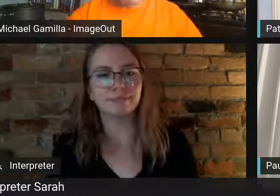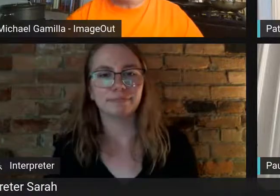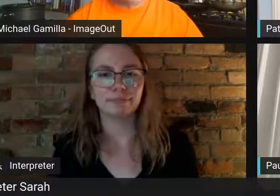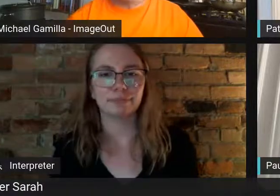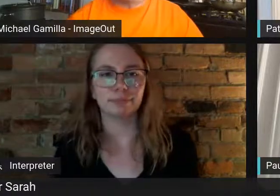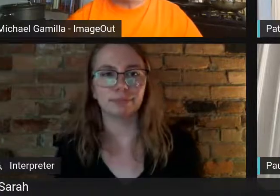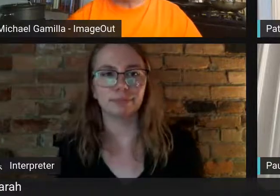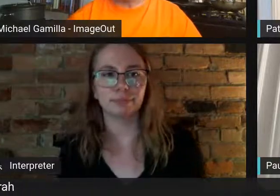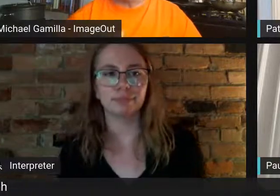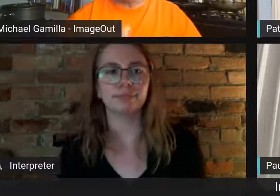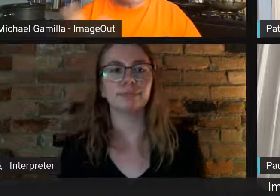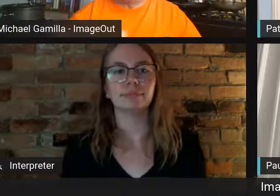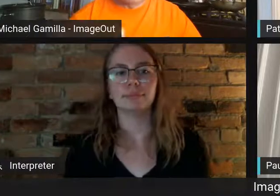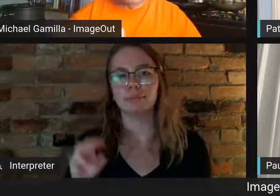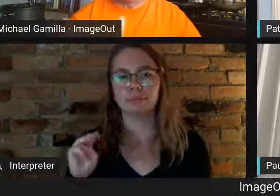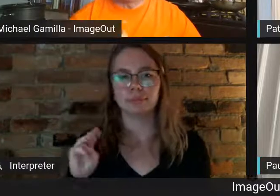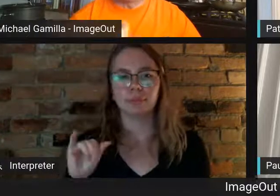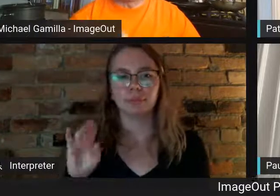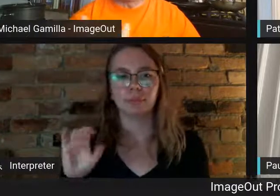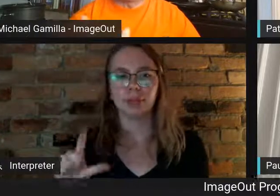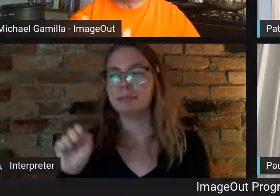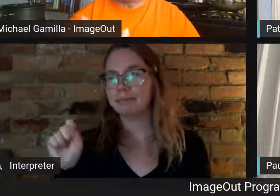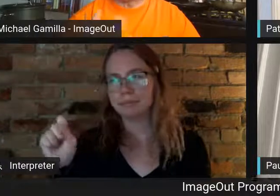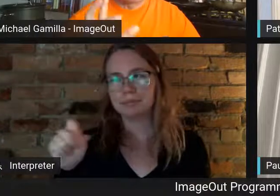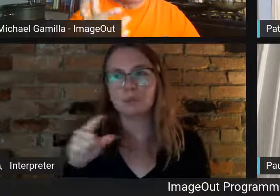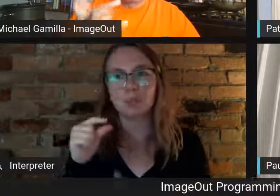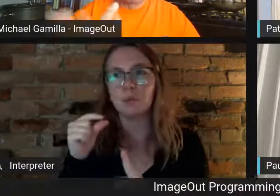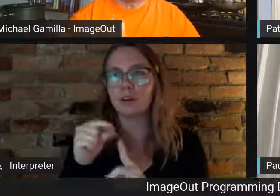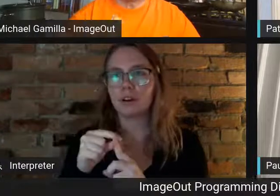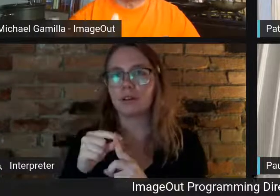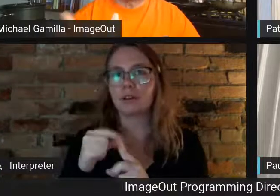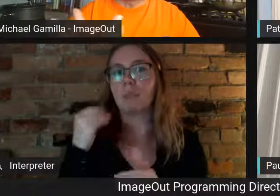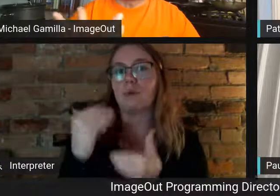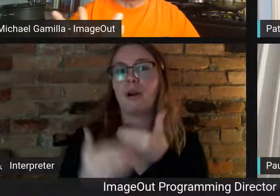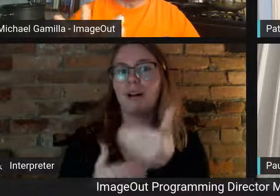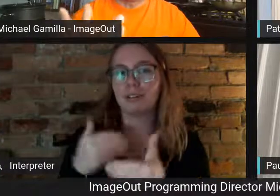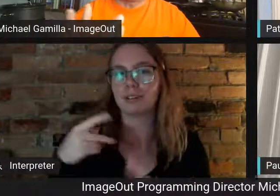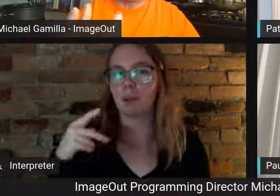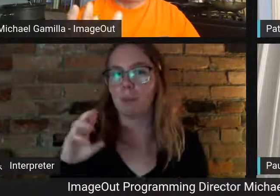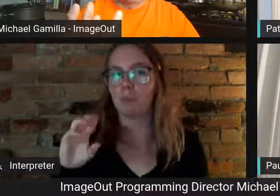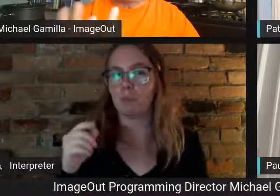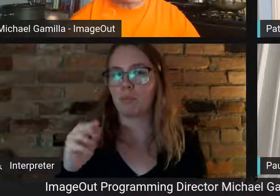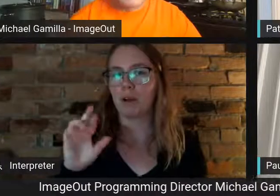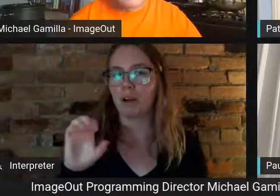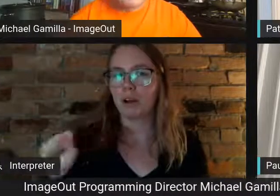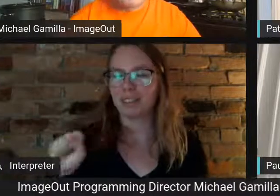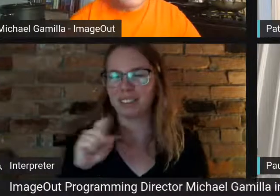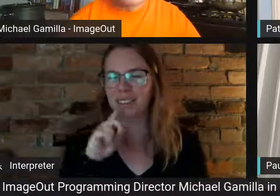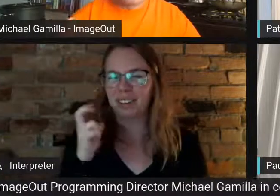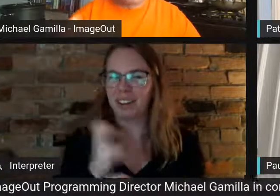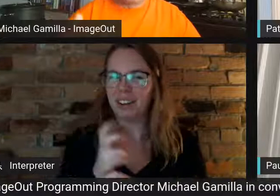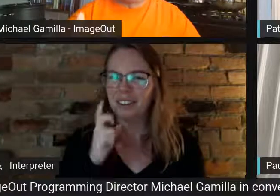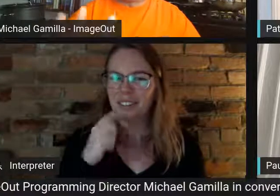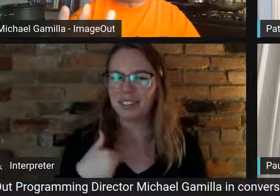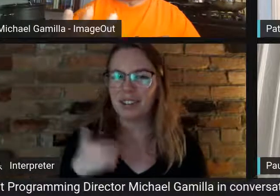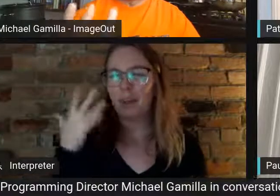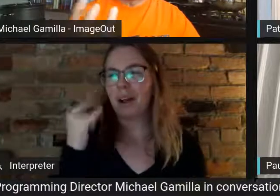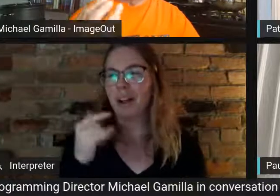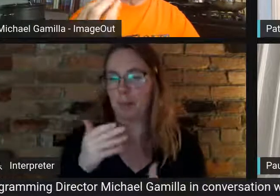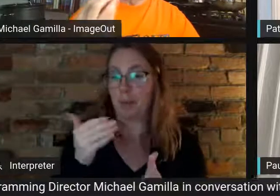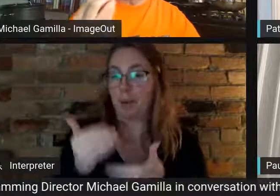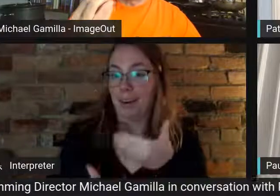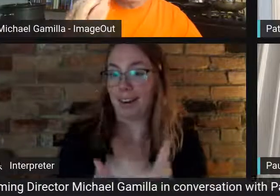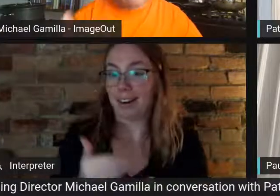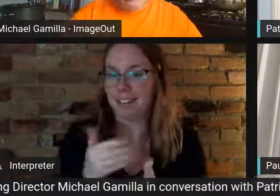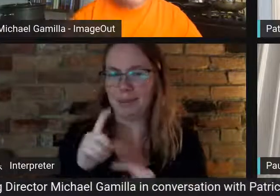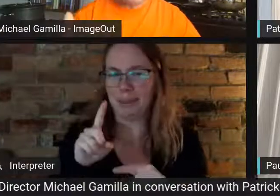the word progress is such a complicated term for me, because progress isn't something you achieve. It's something